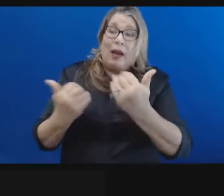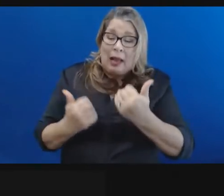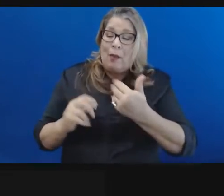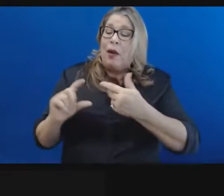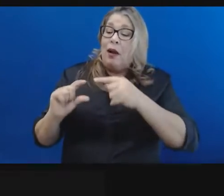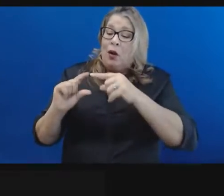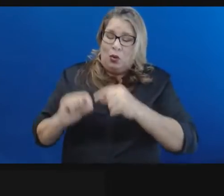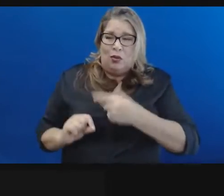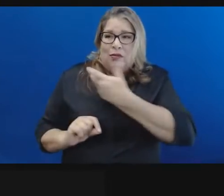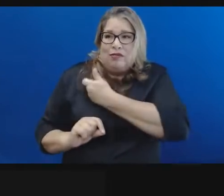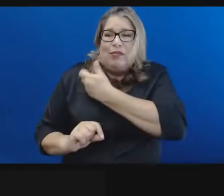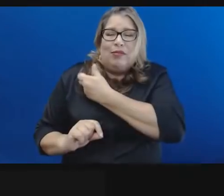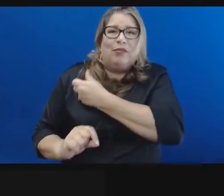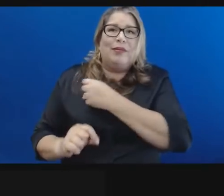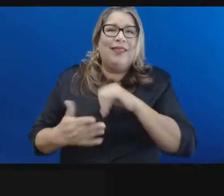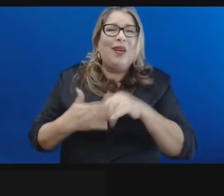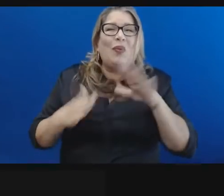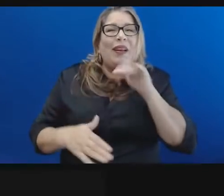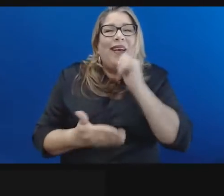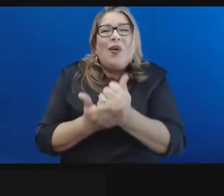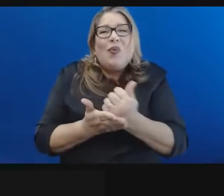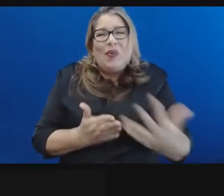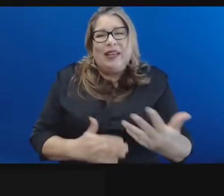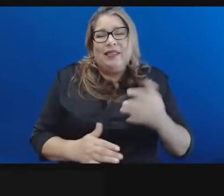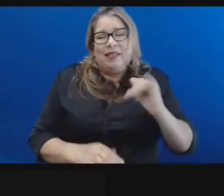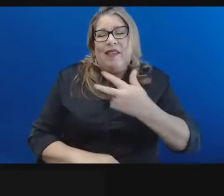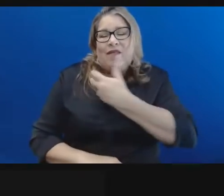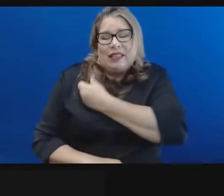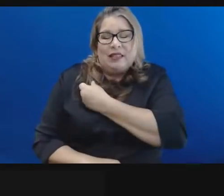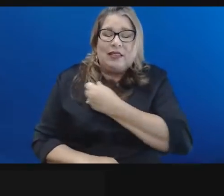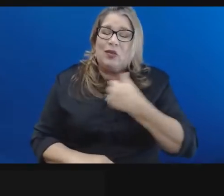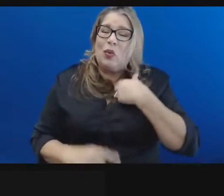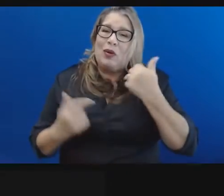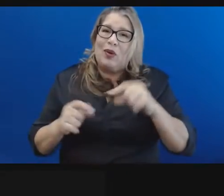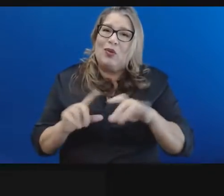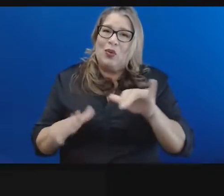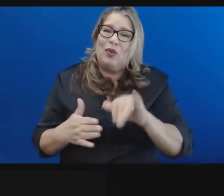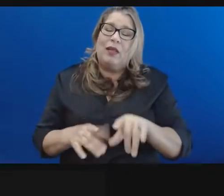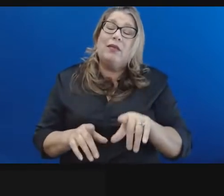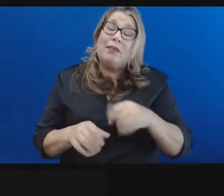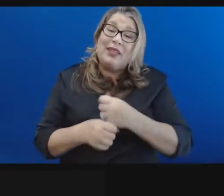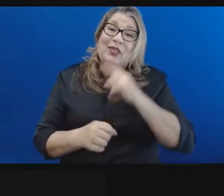vaccinated successfully in the shortest amount of time possible.